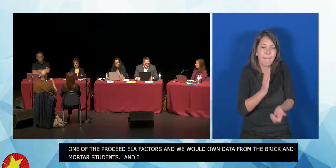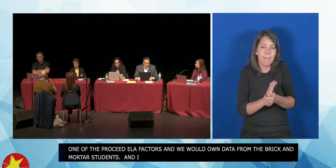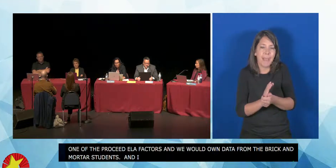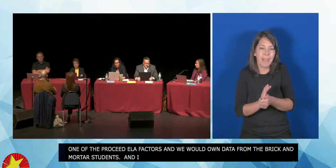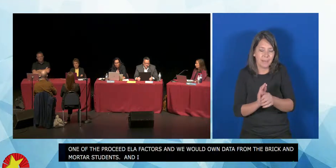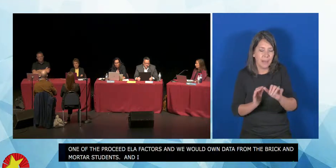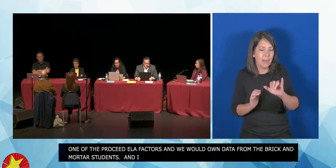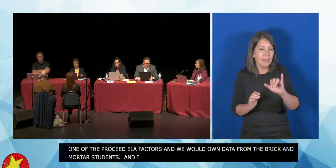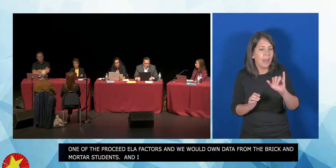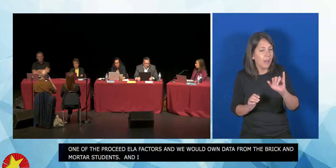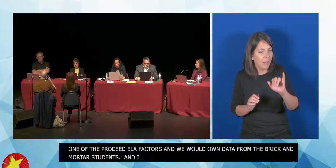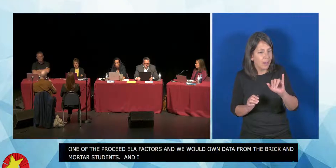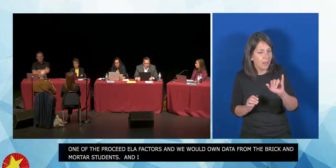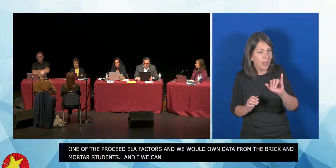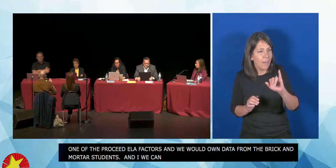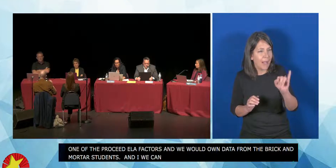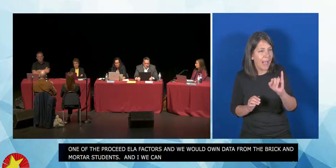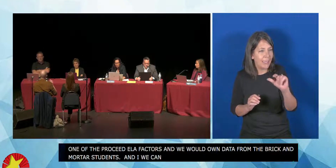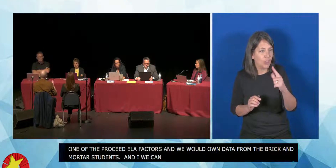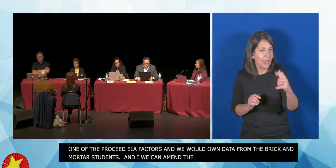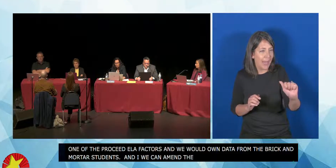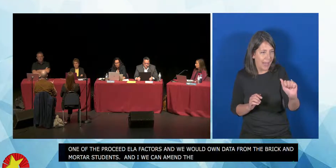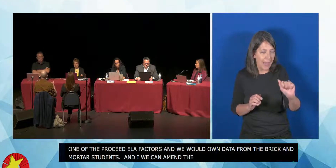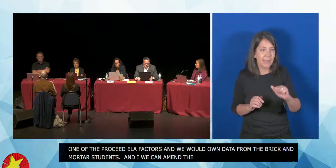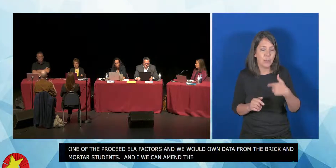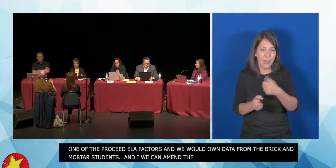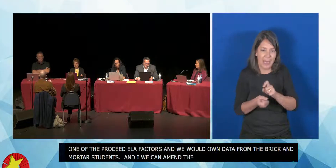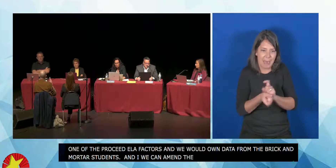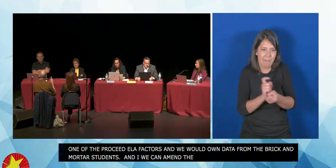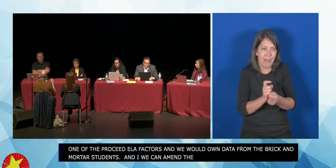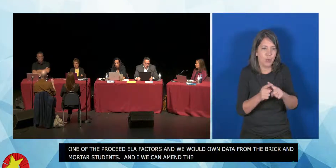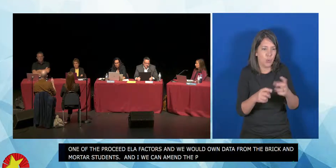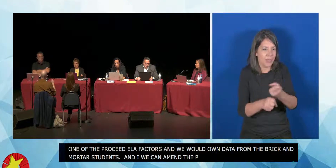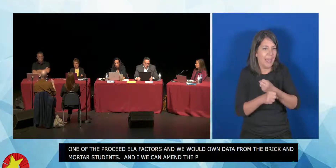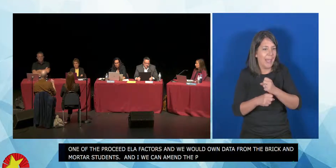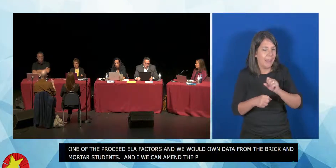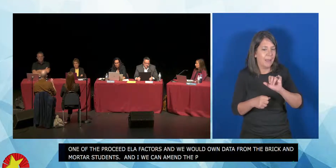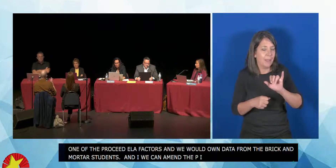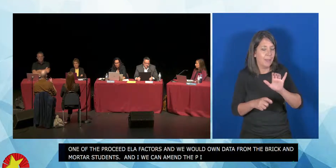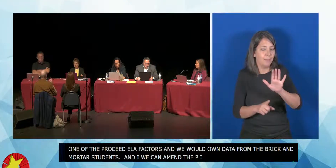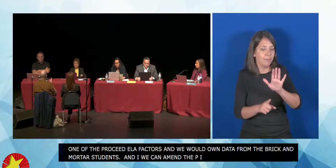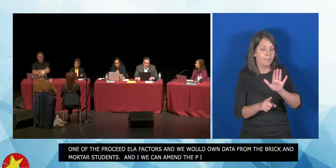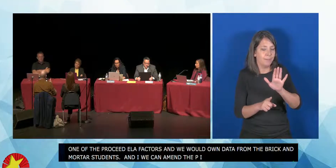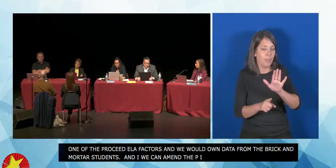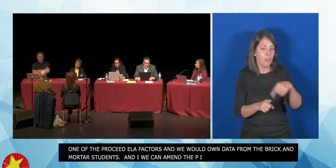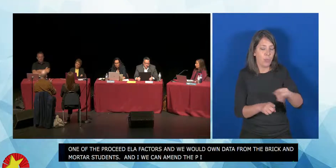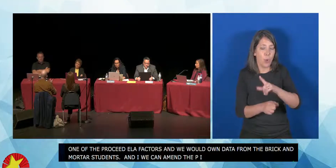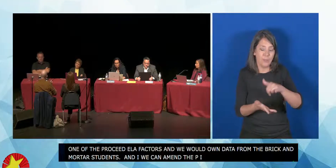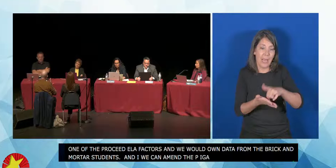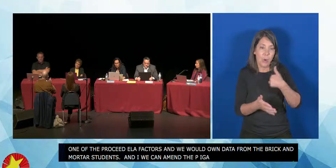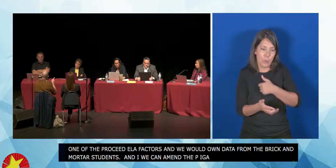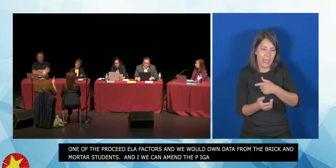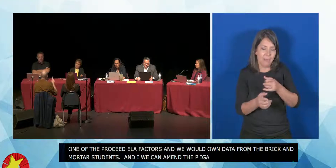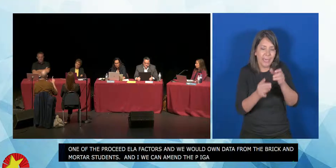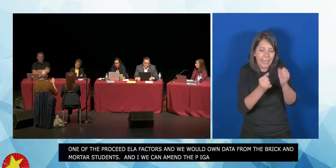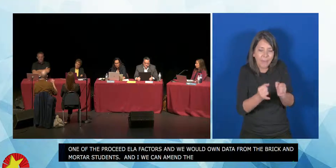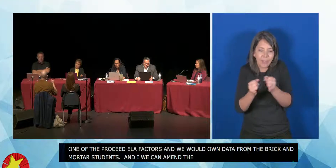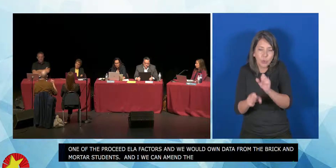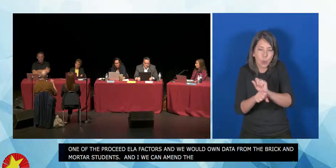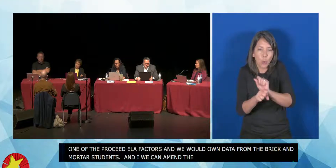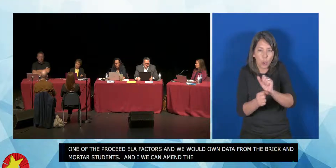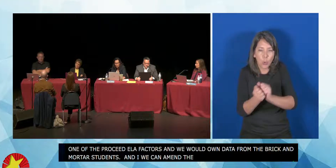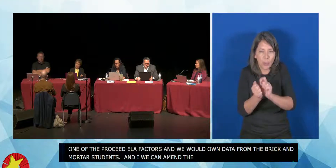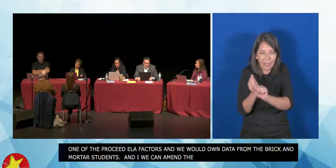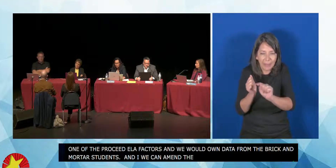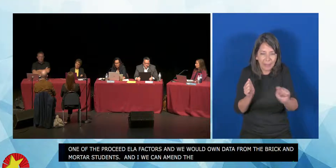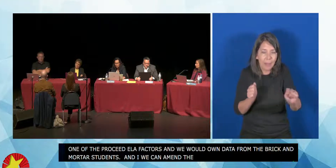to get access to that data, and you're 100% right, we don't own it. The individual LEAs that we work with own it. But